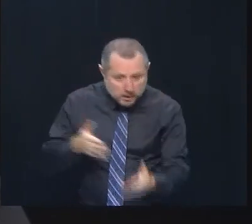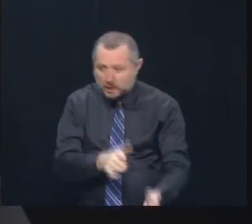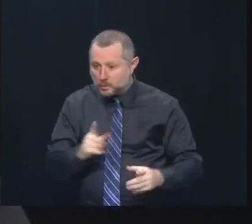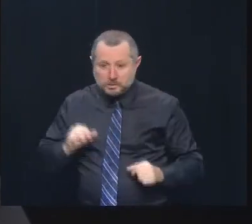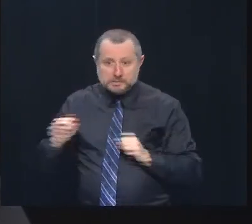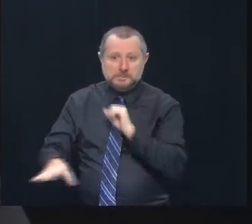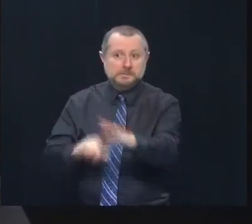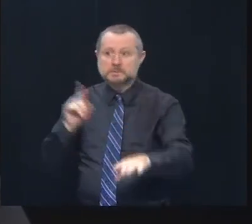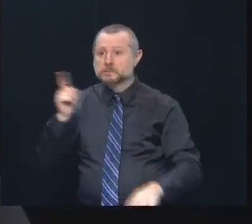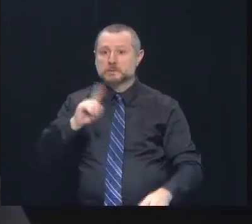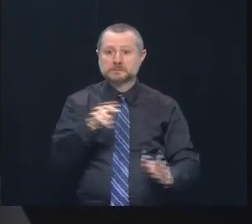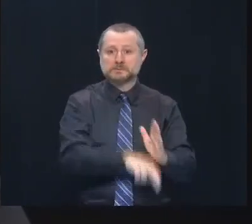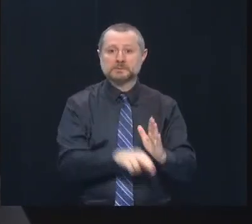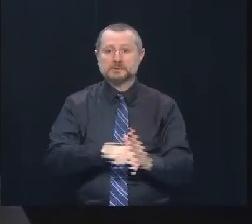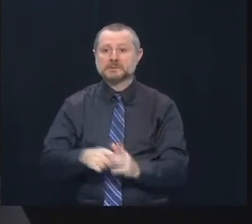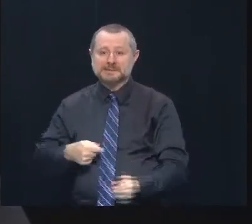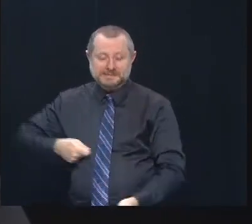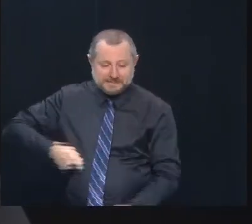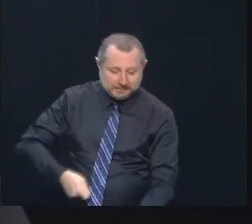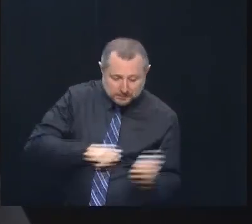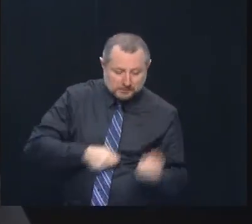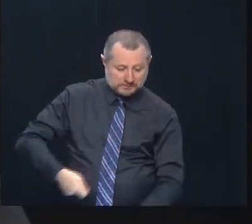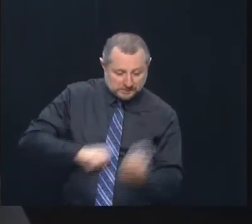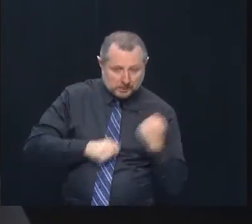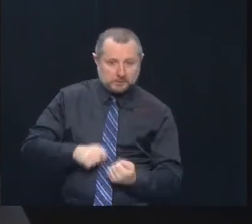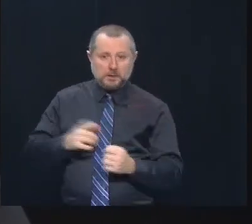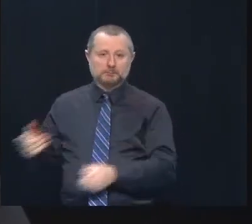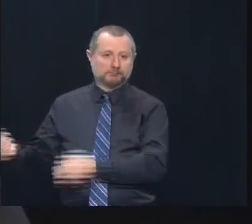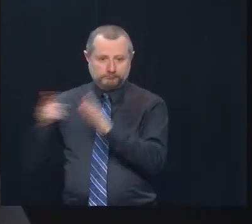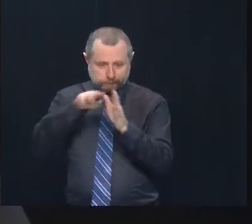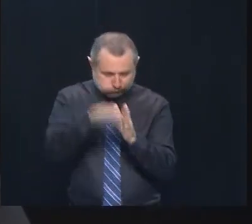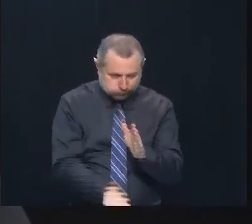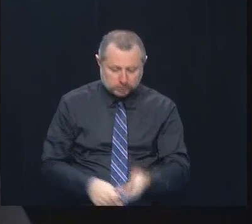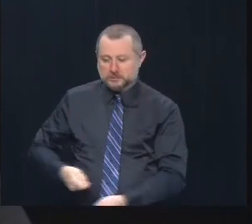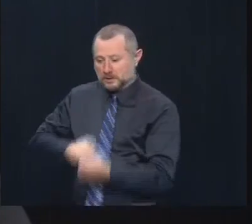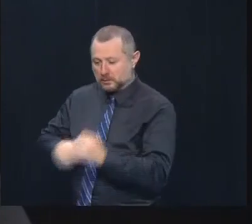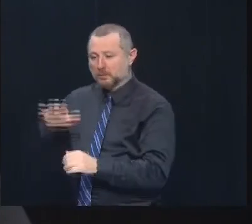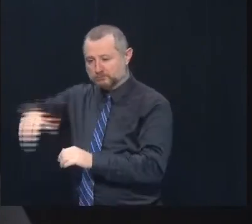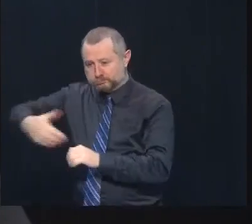digging holes in the ground to bury people.